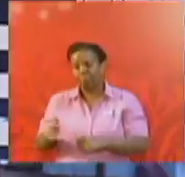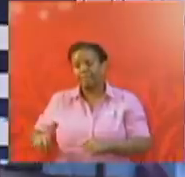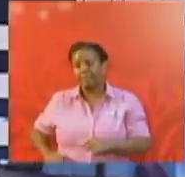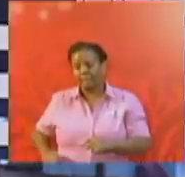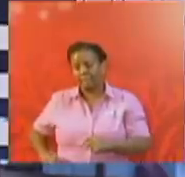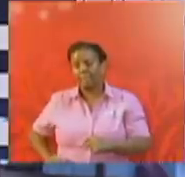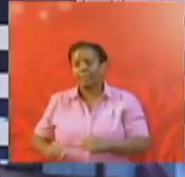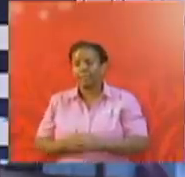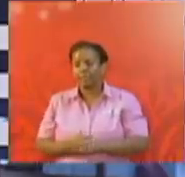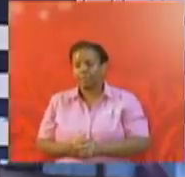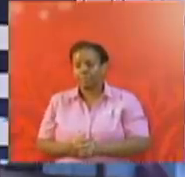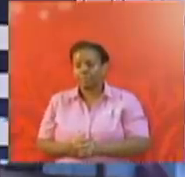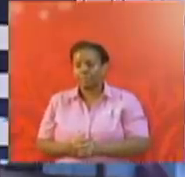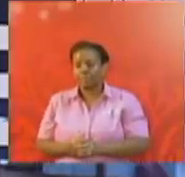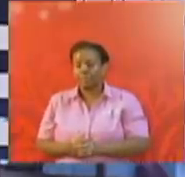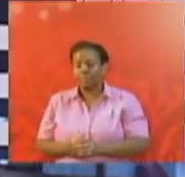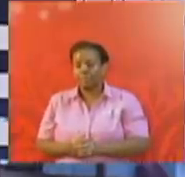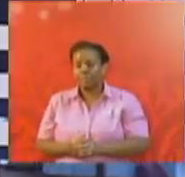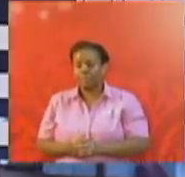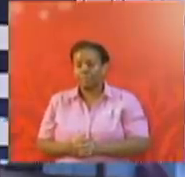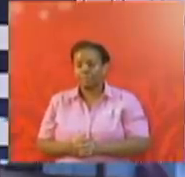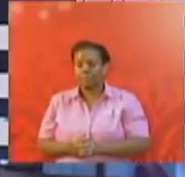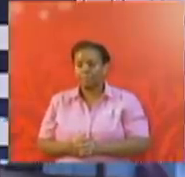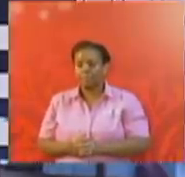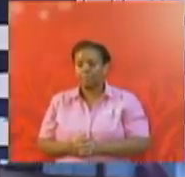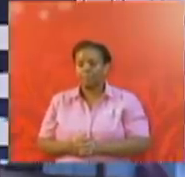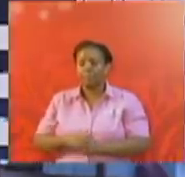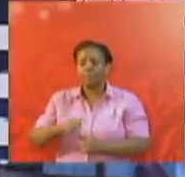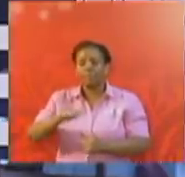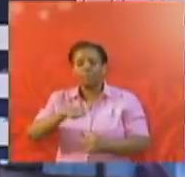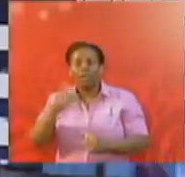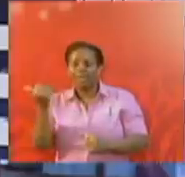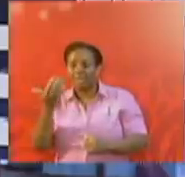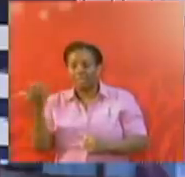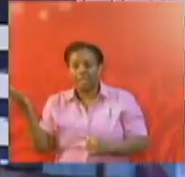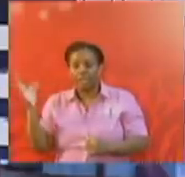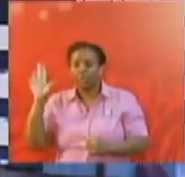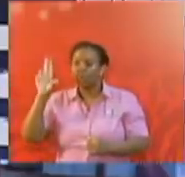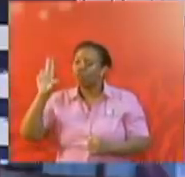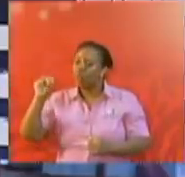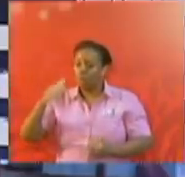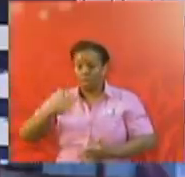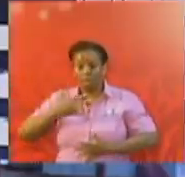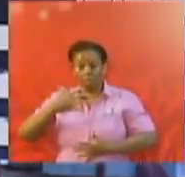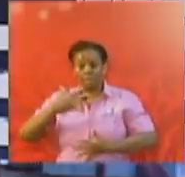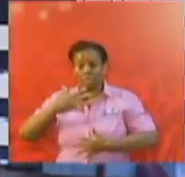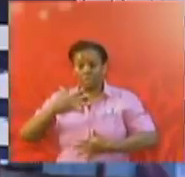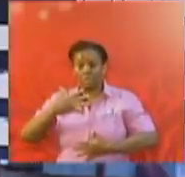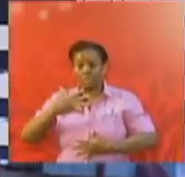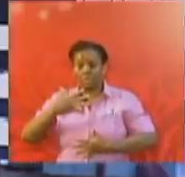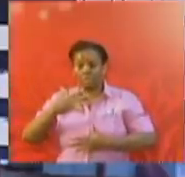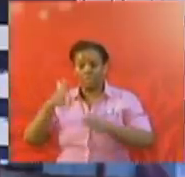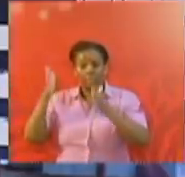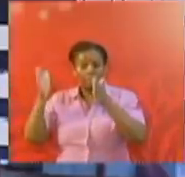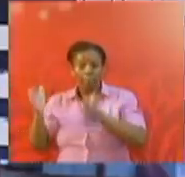inflammation also reaches the kidneys. Other factors are the lack of oxygen. The patient goes into shock because